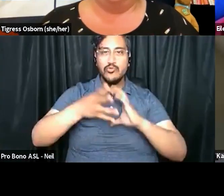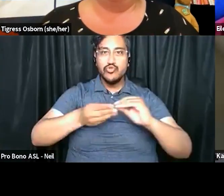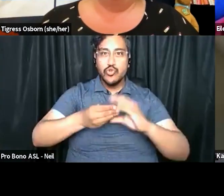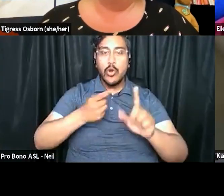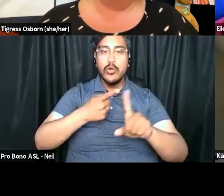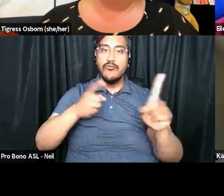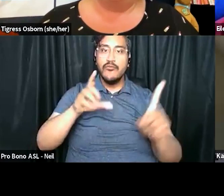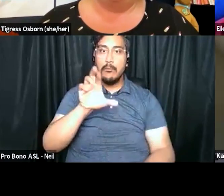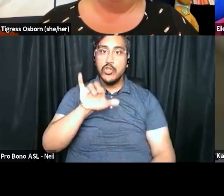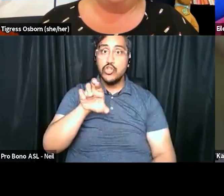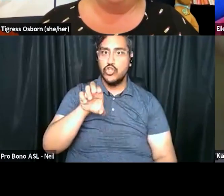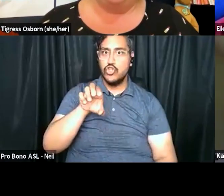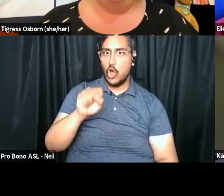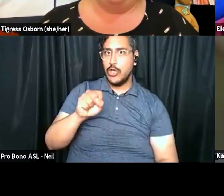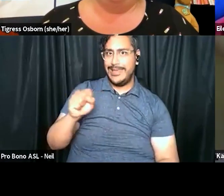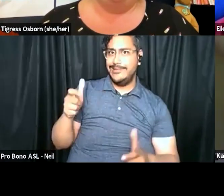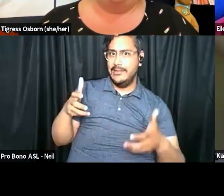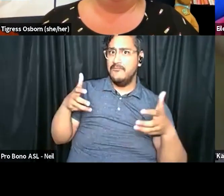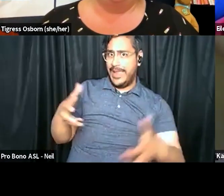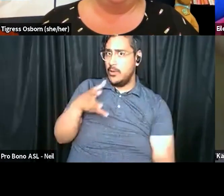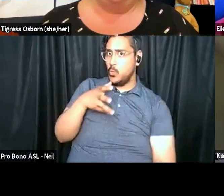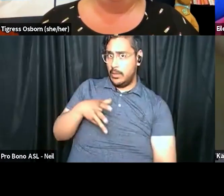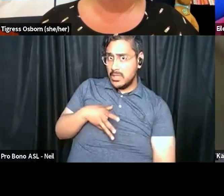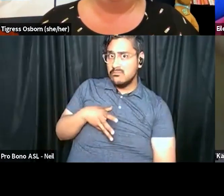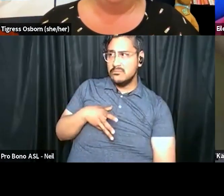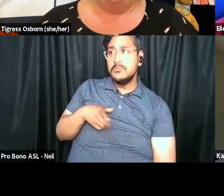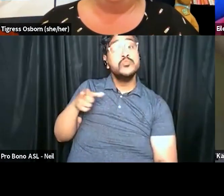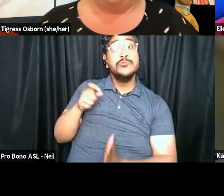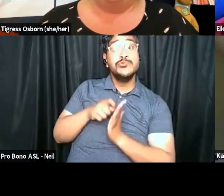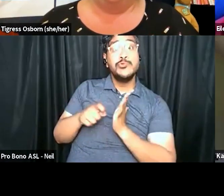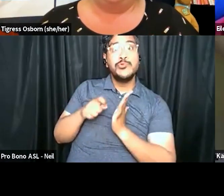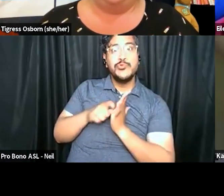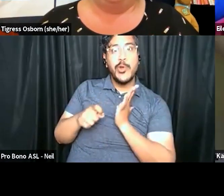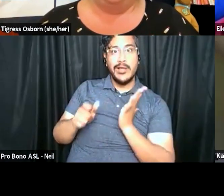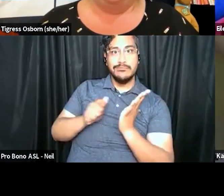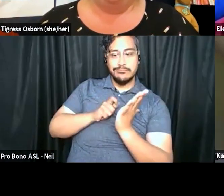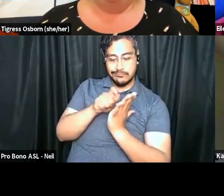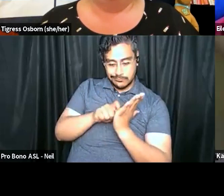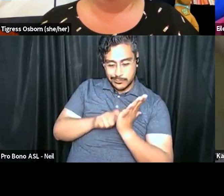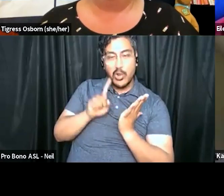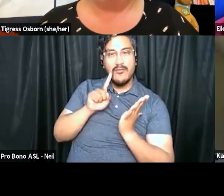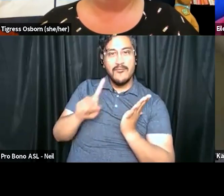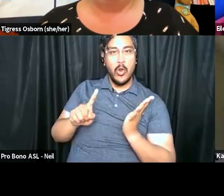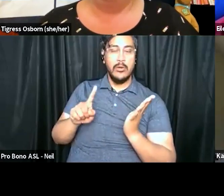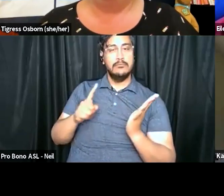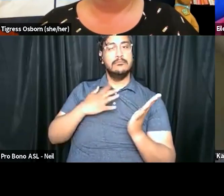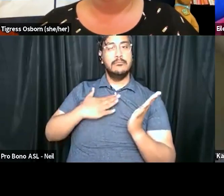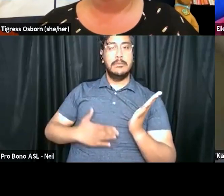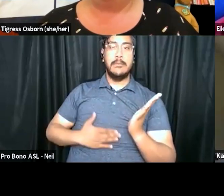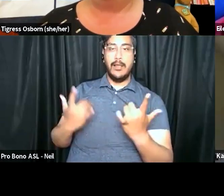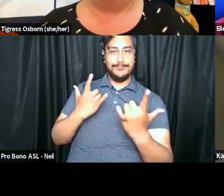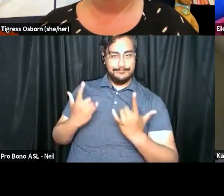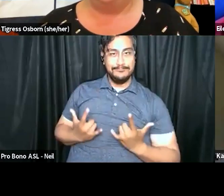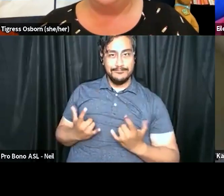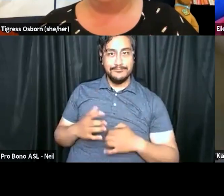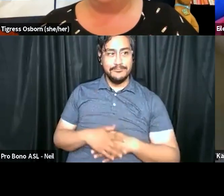fat ladies. She is writing a memoir about her body journey to becoming a body love advocate. Her work has been performed and